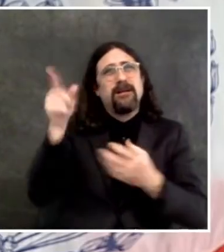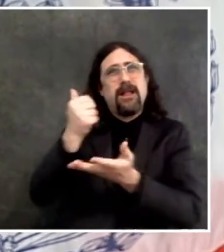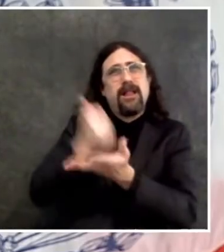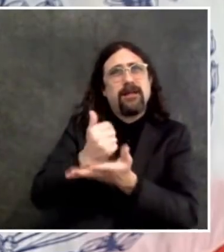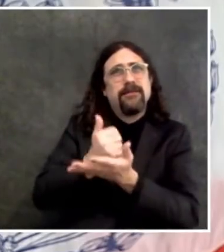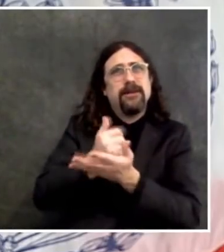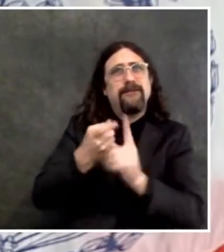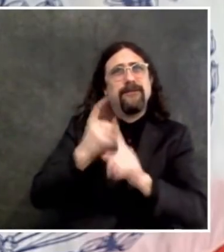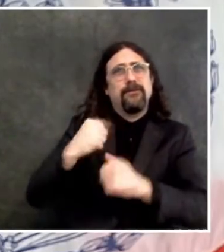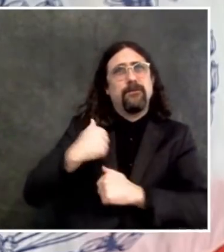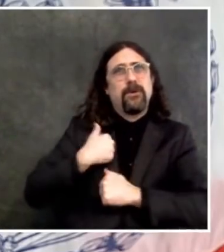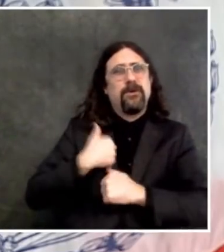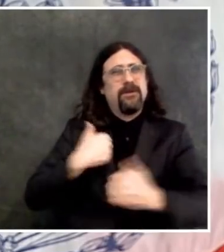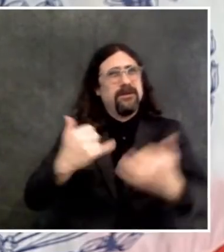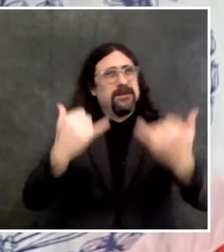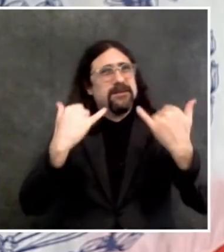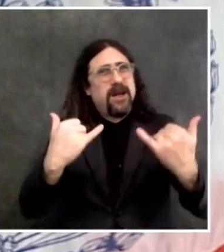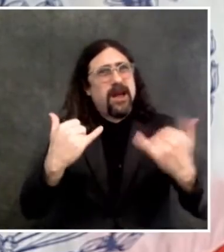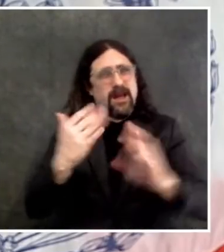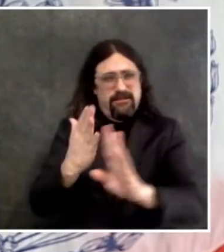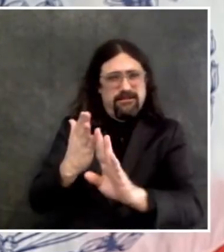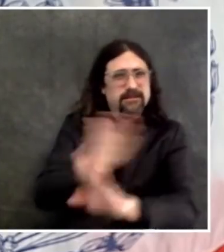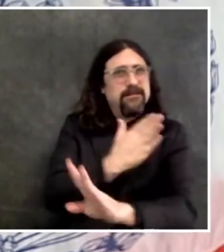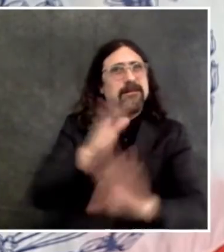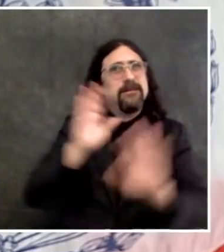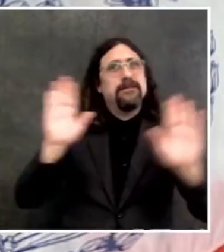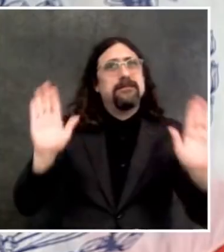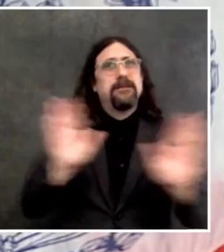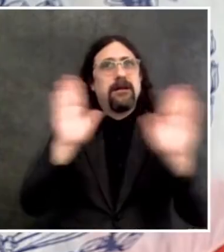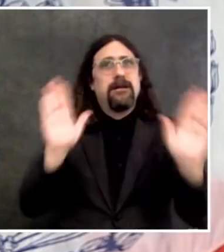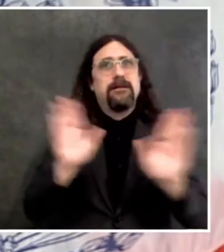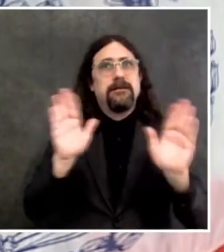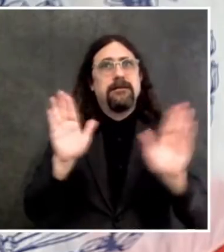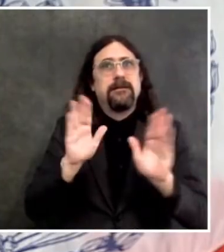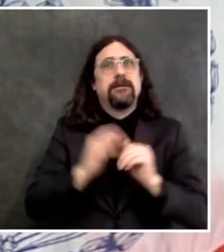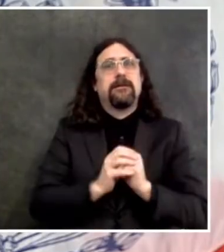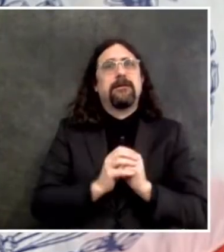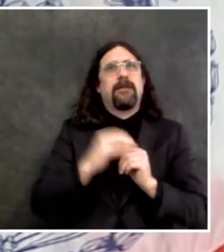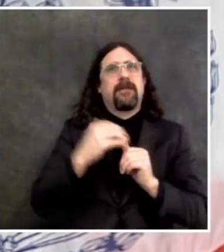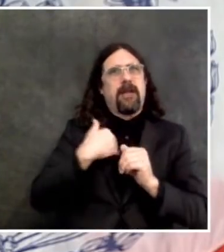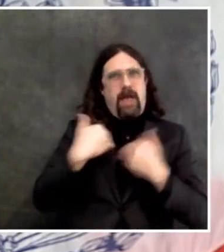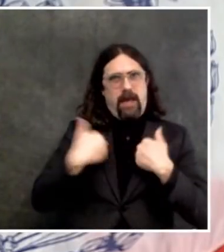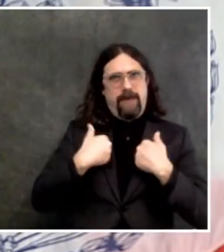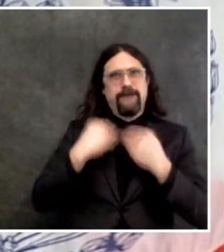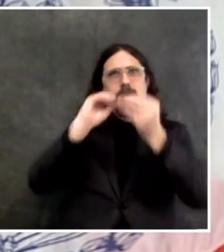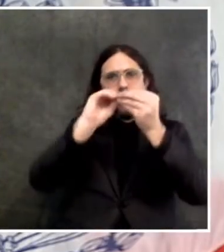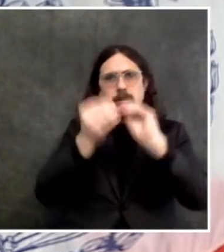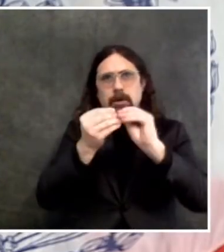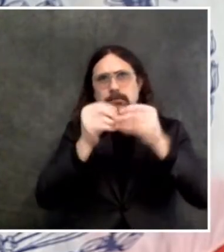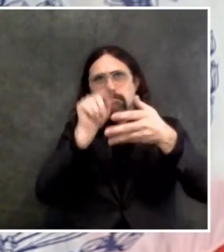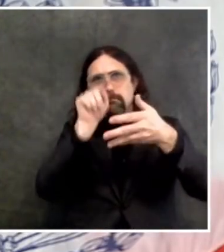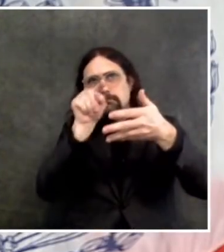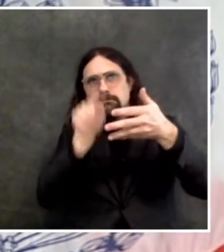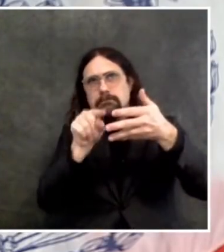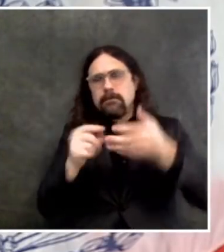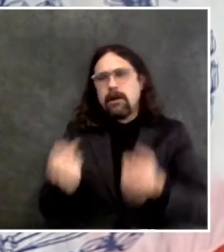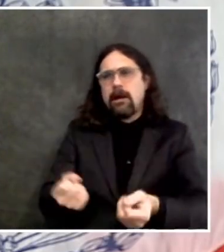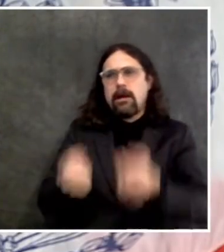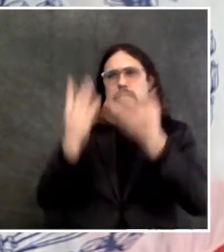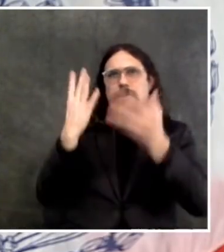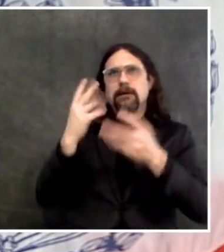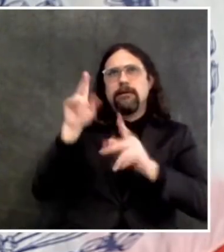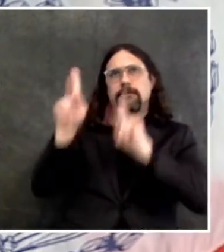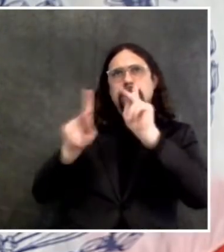These numbers I've been over with the President, with the Secretary of Defense, and with General Milley numerous times. They're quite familiar